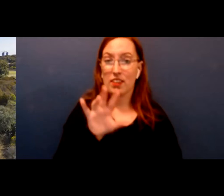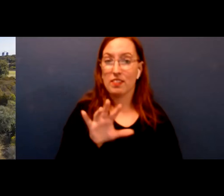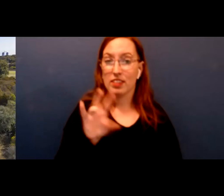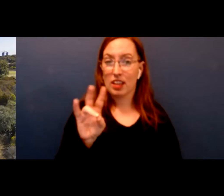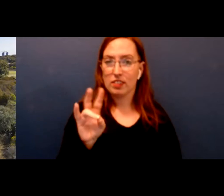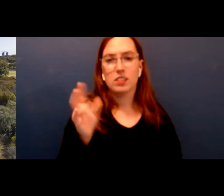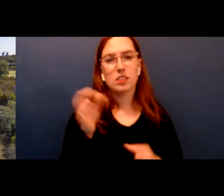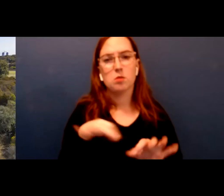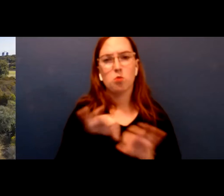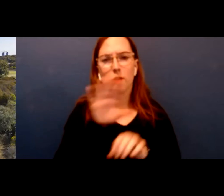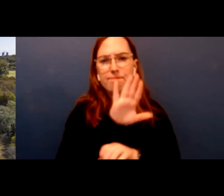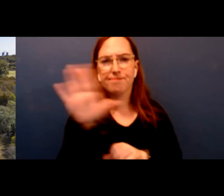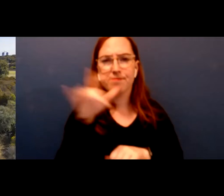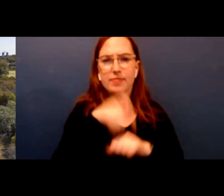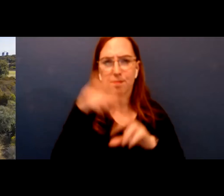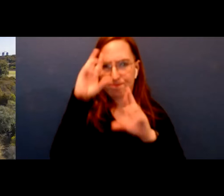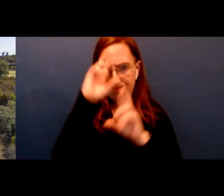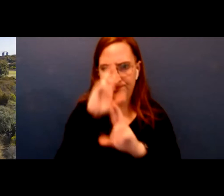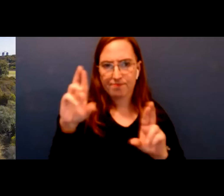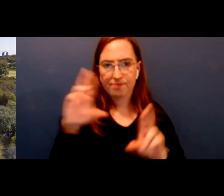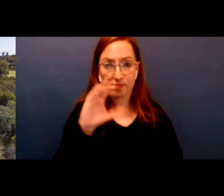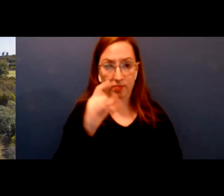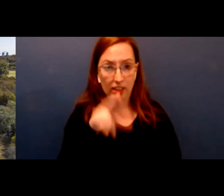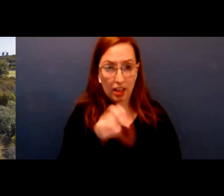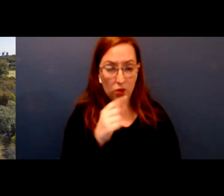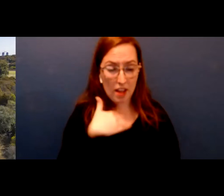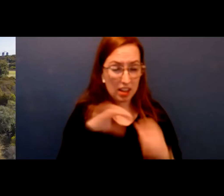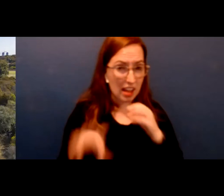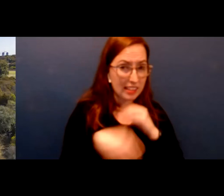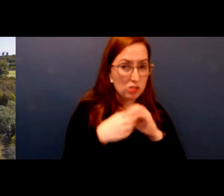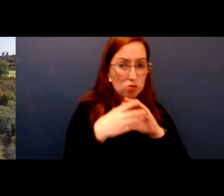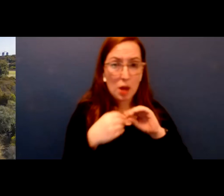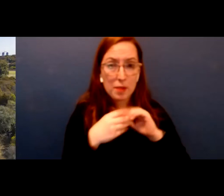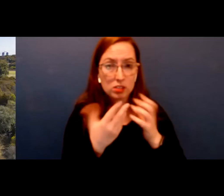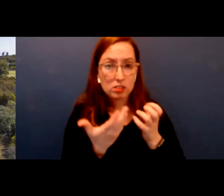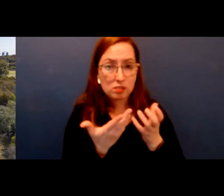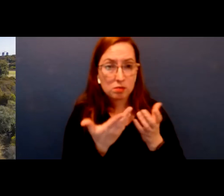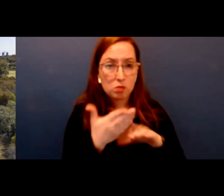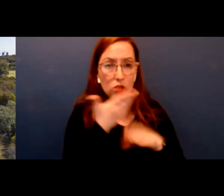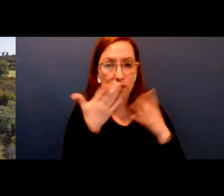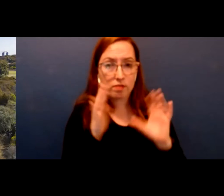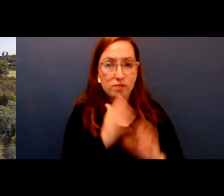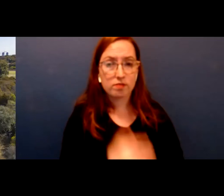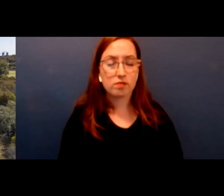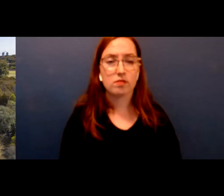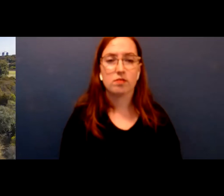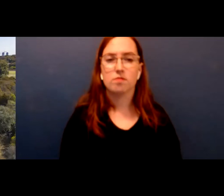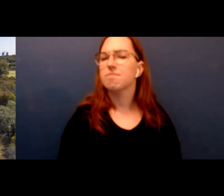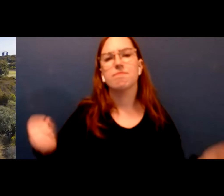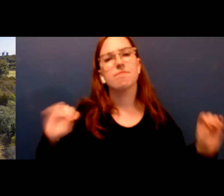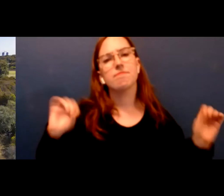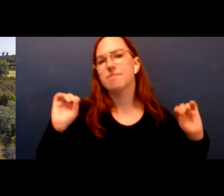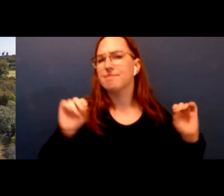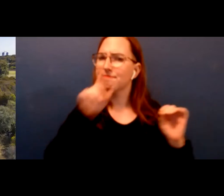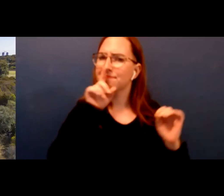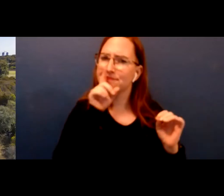respect everyone's time. Claire, do you have any additional comments? No, I really want to thank